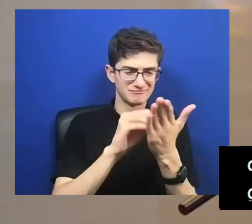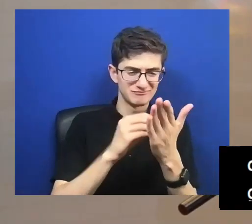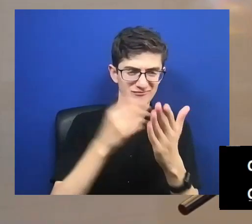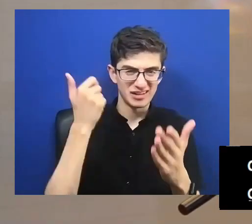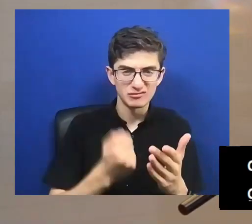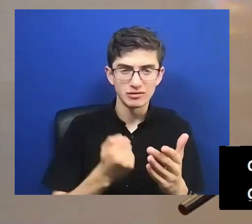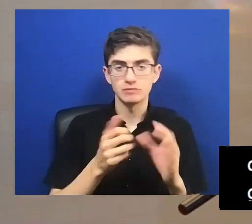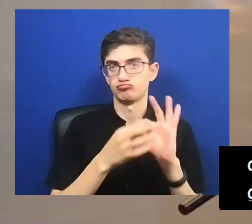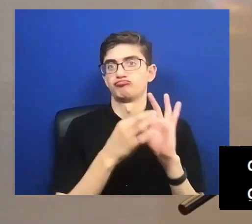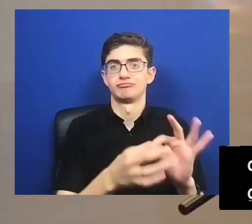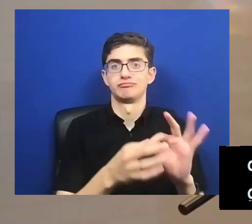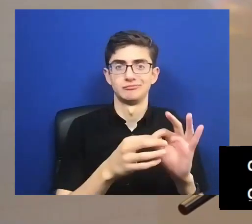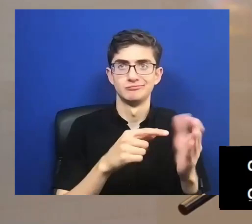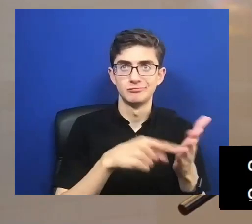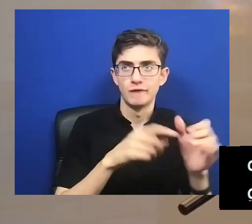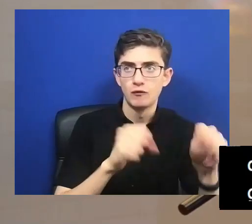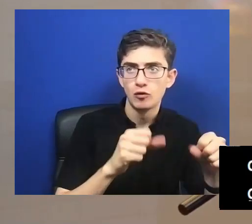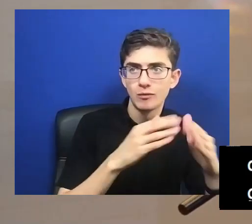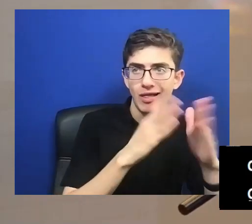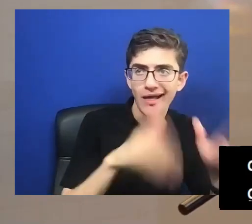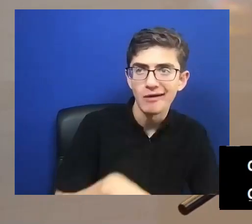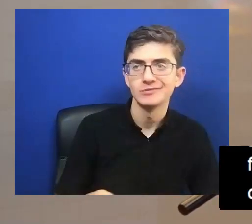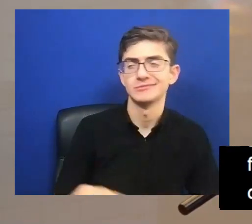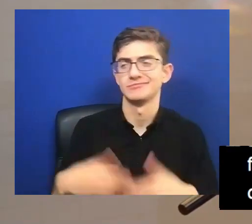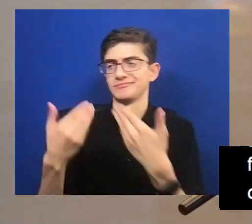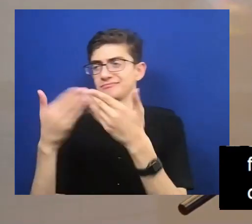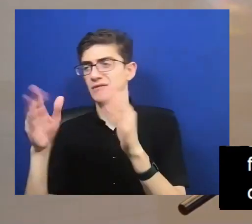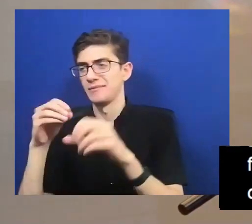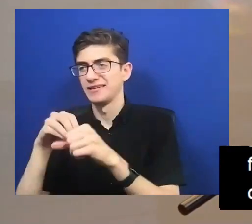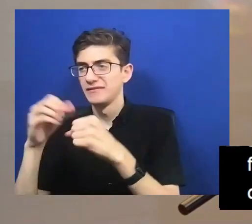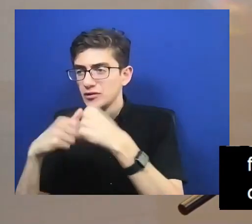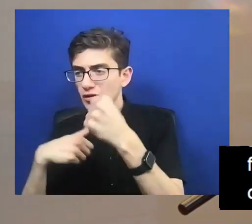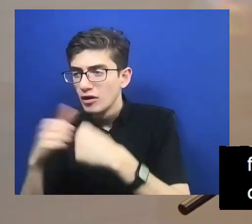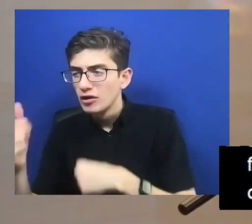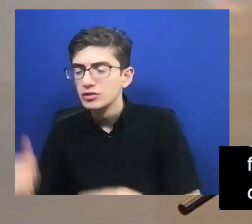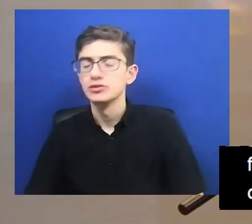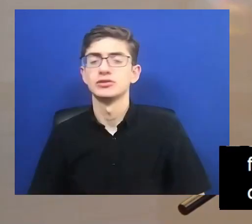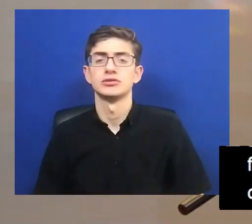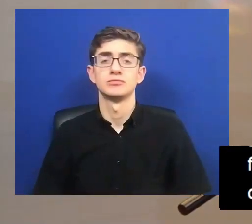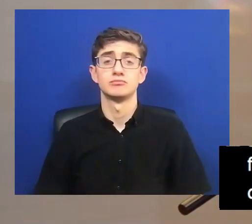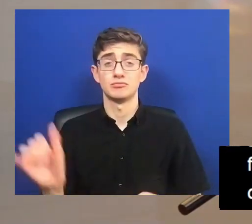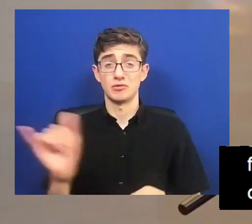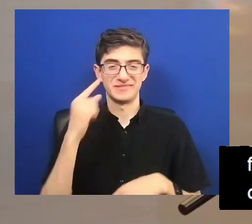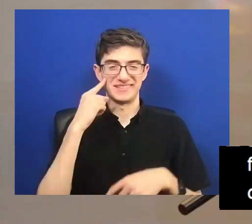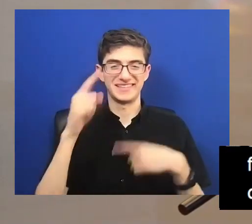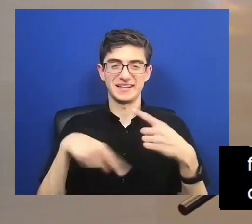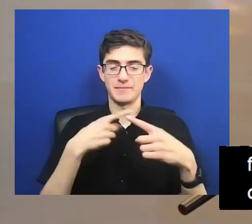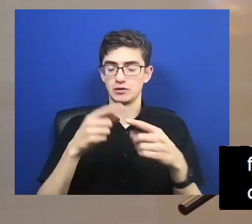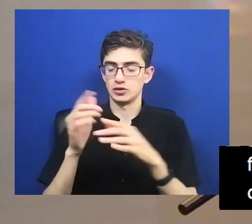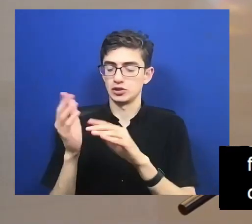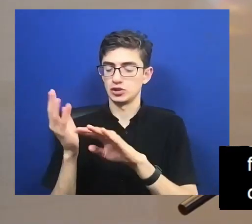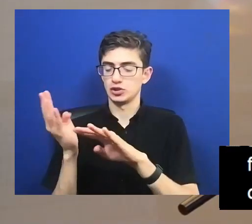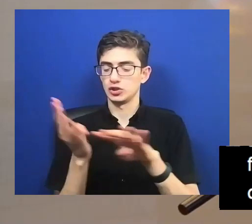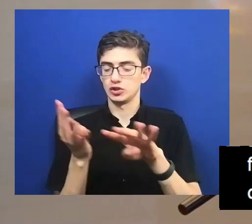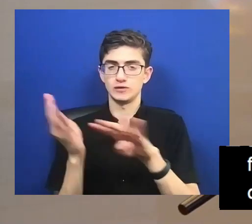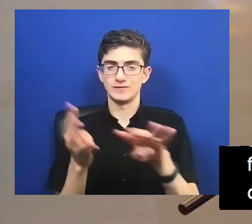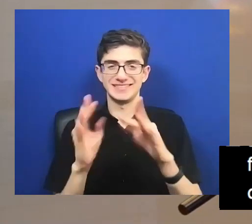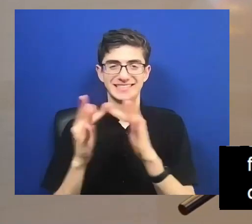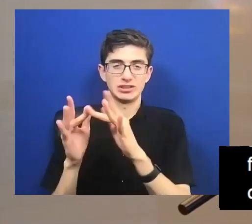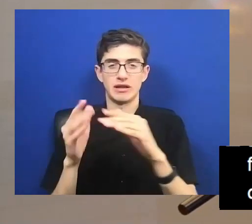infrastructure. And also consider factors like quality of service, affordability goals, and